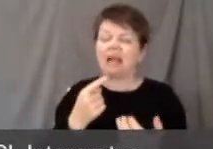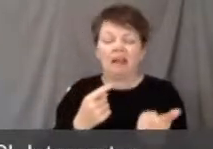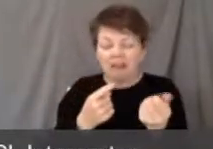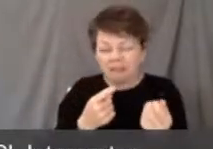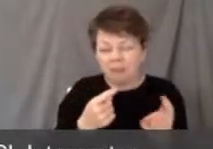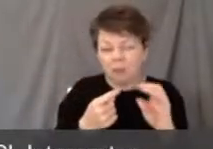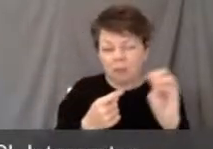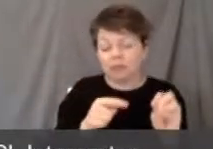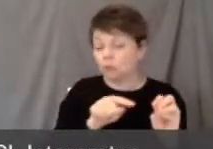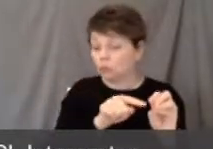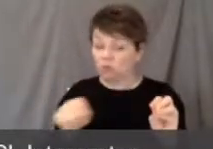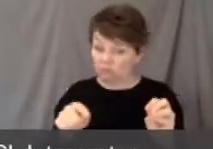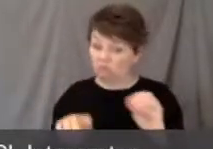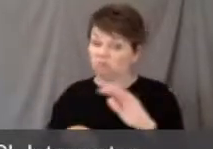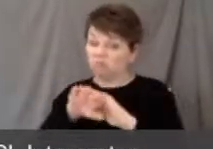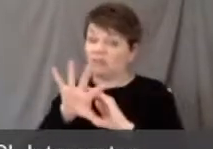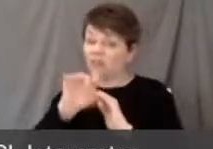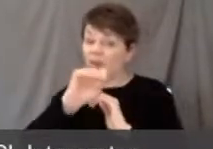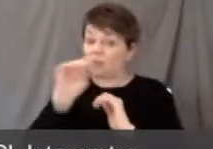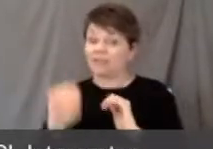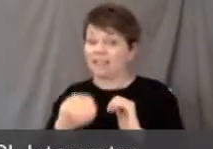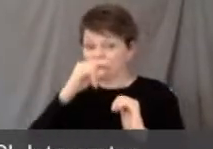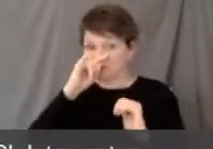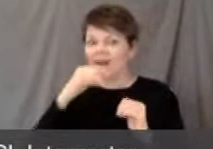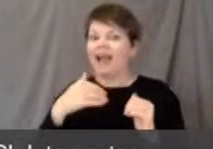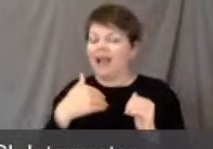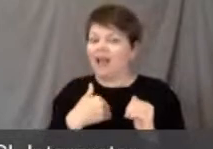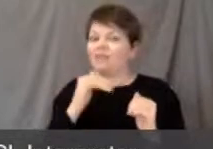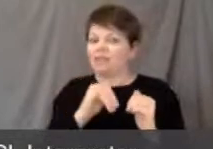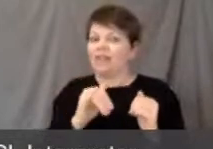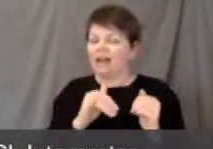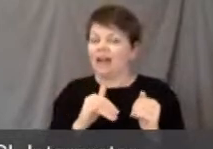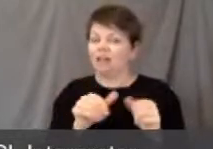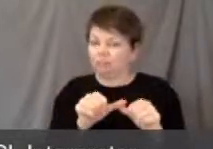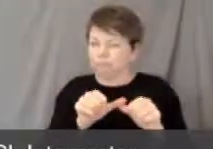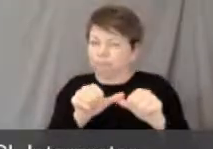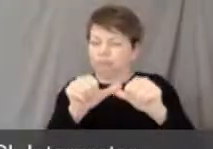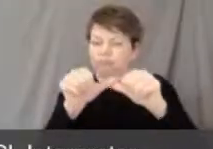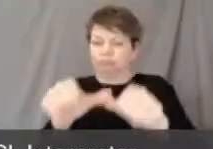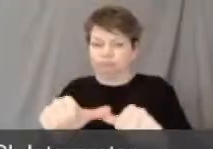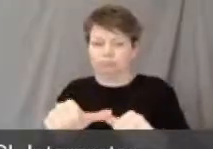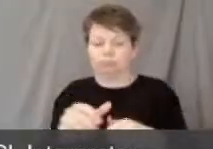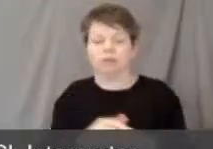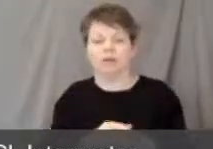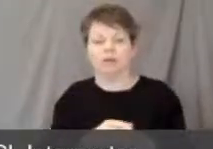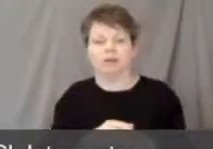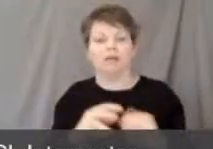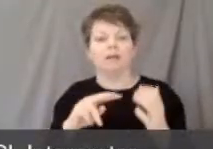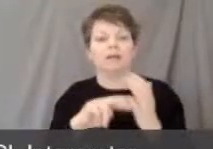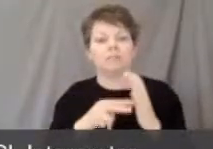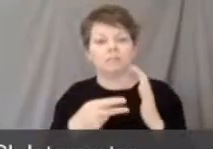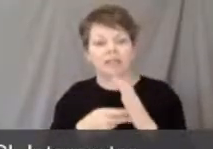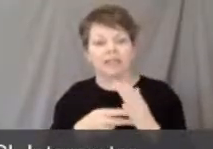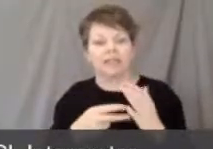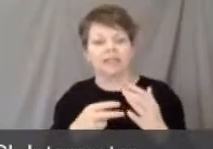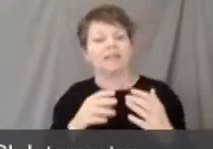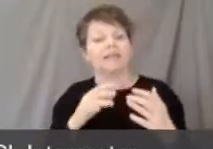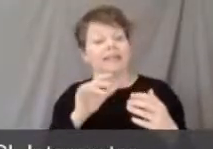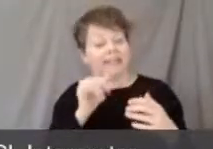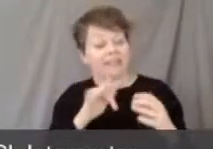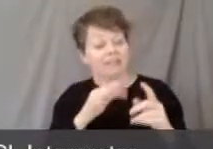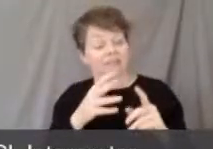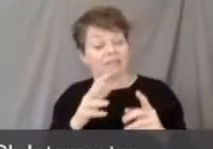kids develop this syndrome. And they typically are using the criteria of symptoms longer than 4 weeks after the